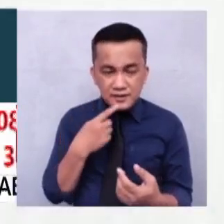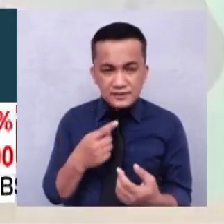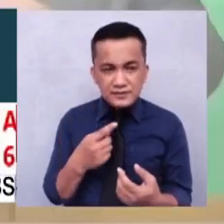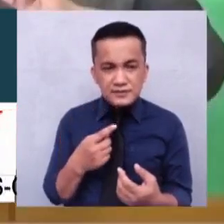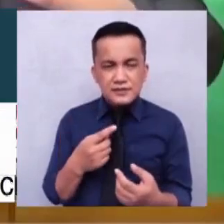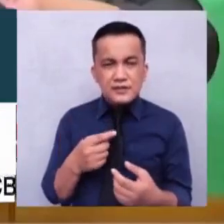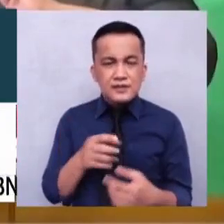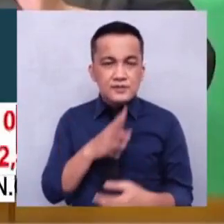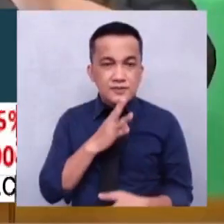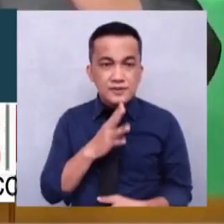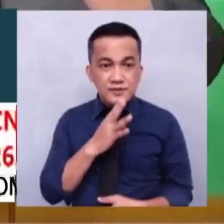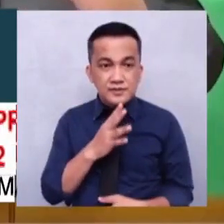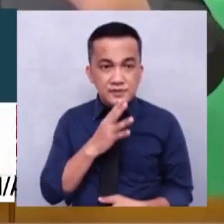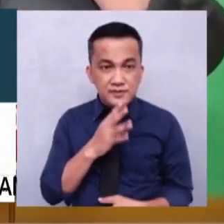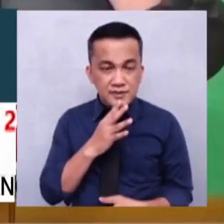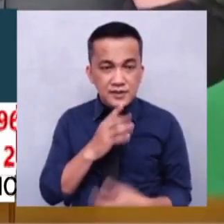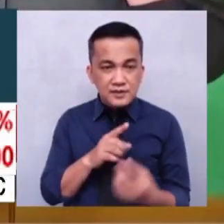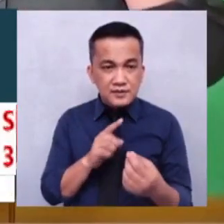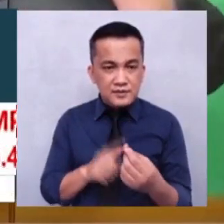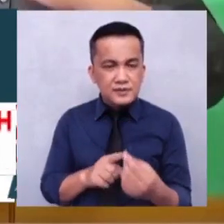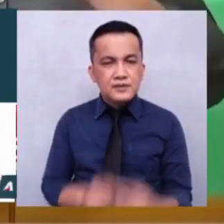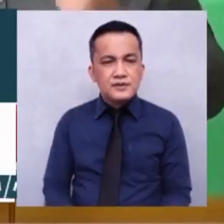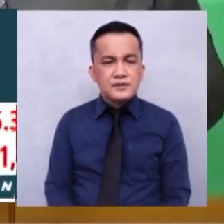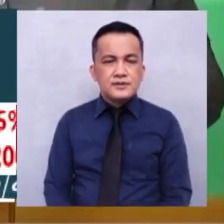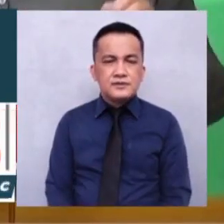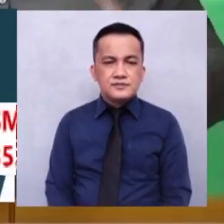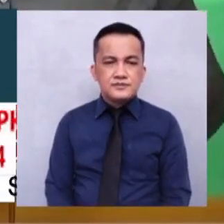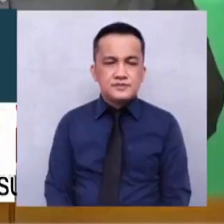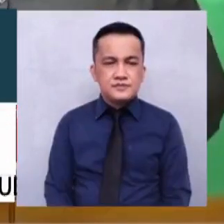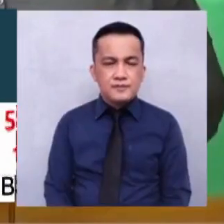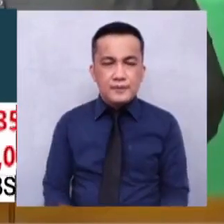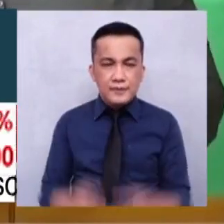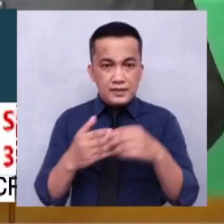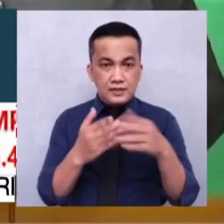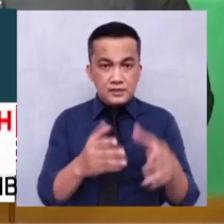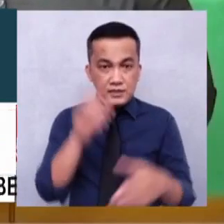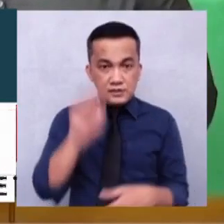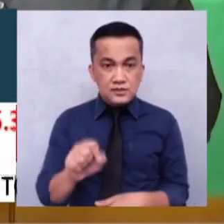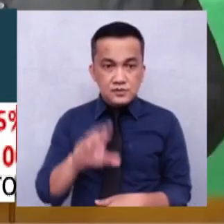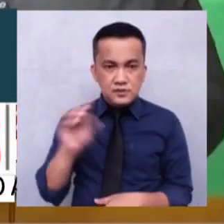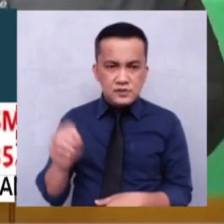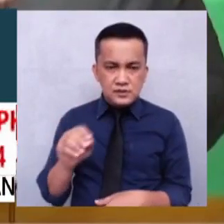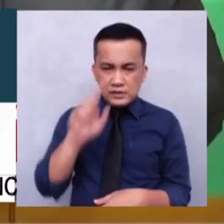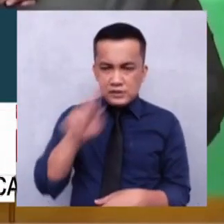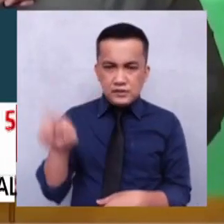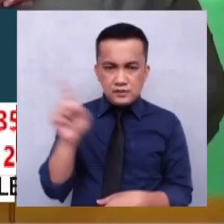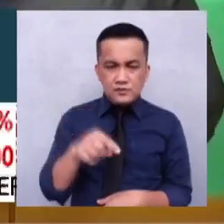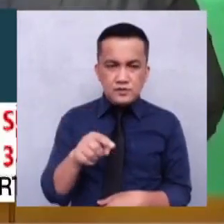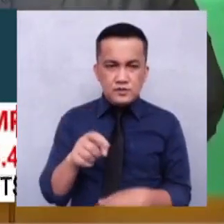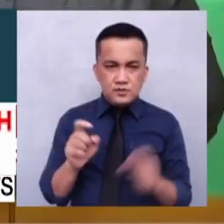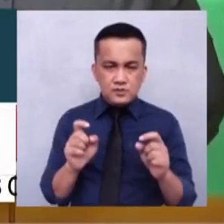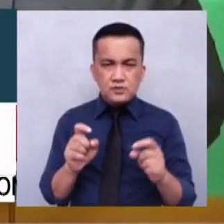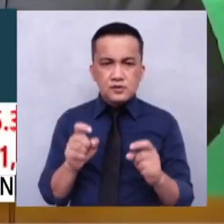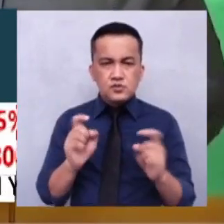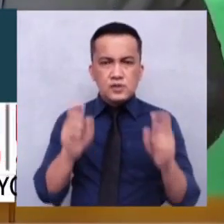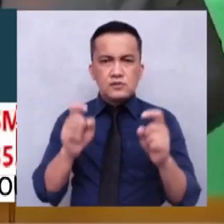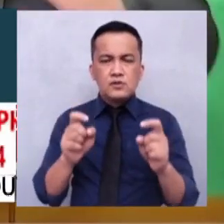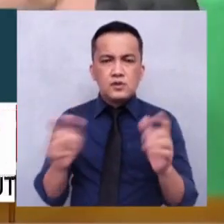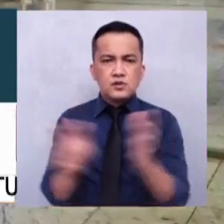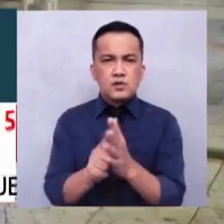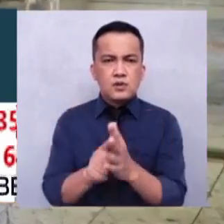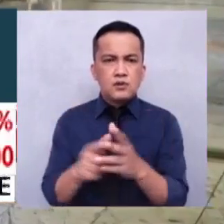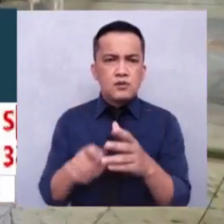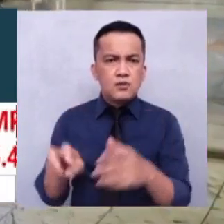diseases. We are deeply disappointed. Leaders in South Africa have criticized swift travel restrictions by the United States and